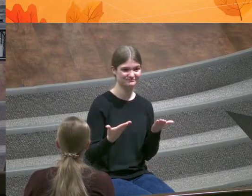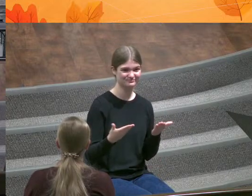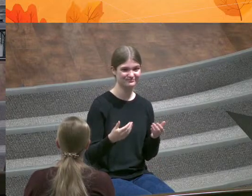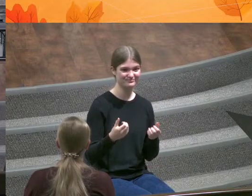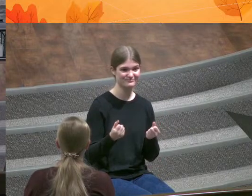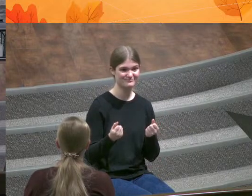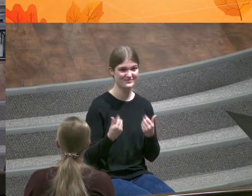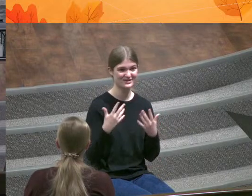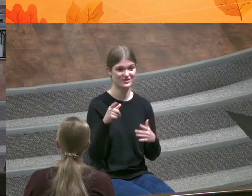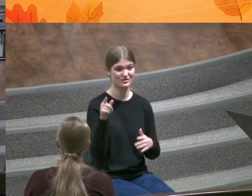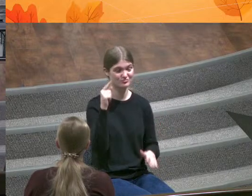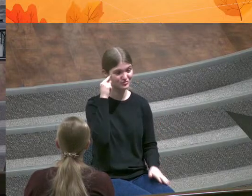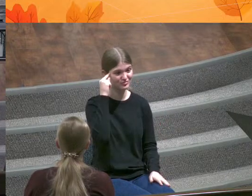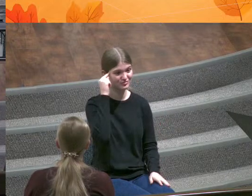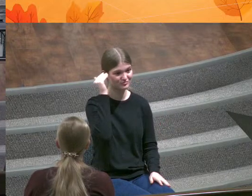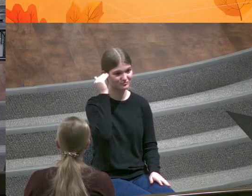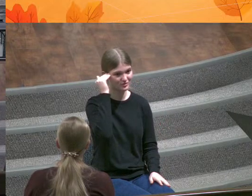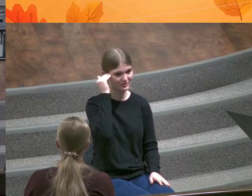congregation.